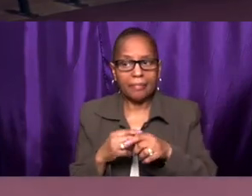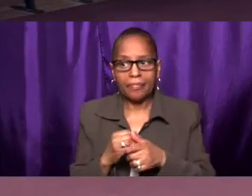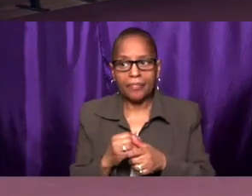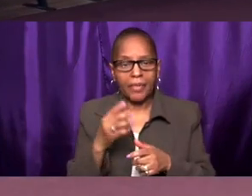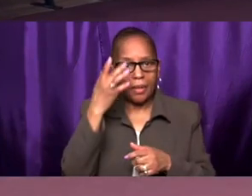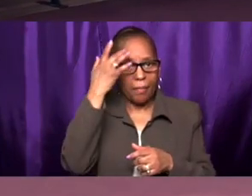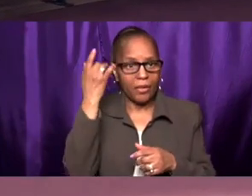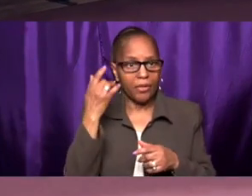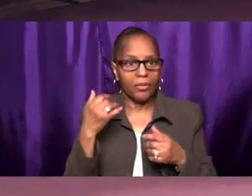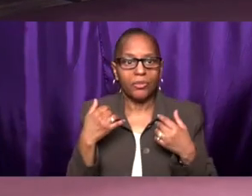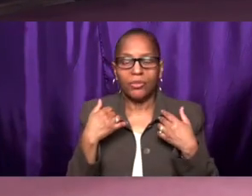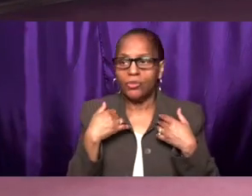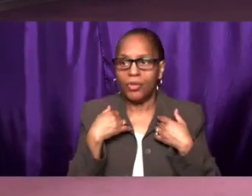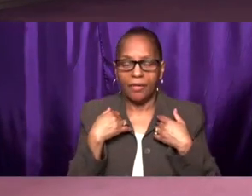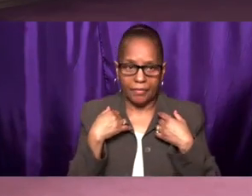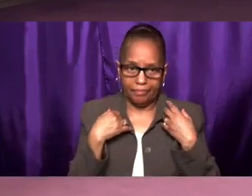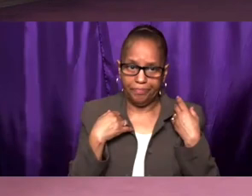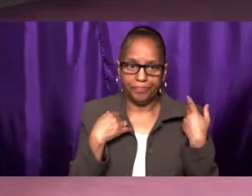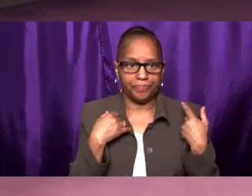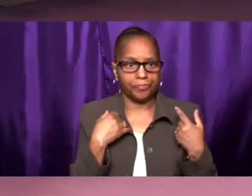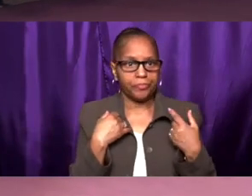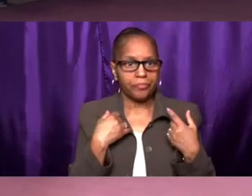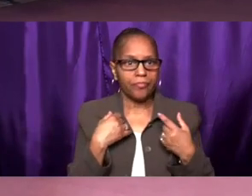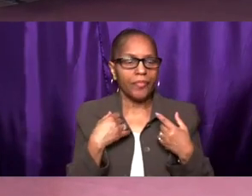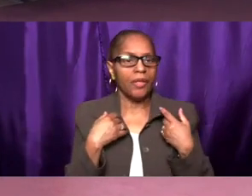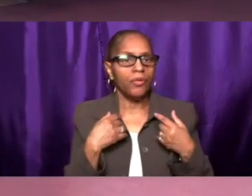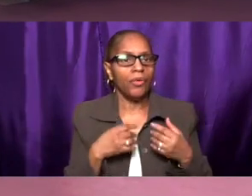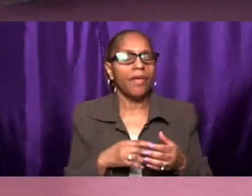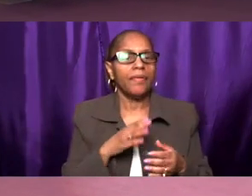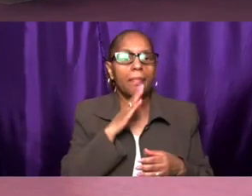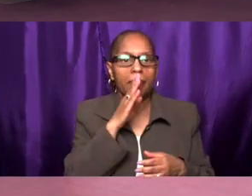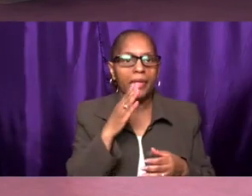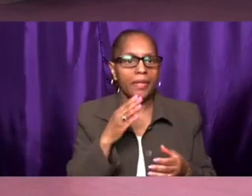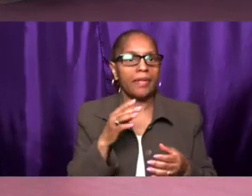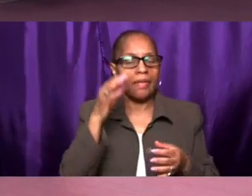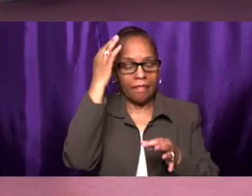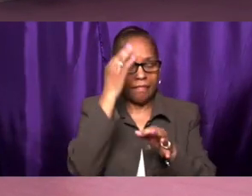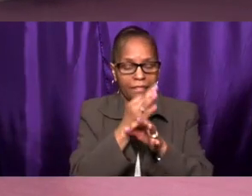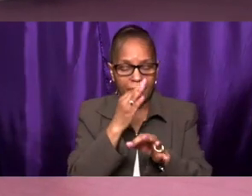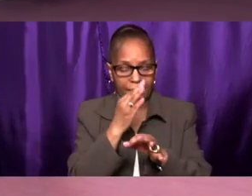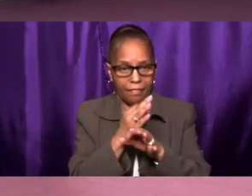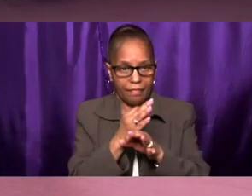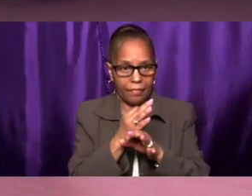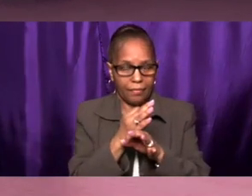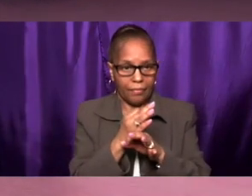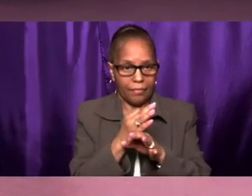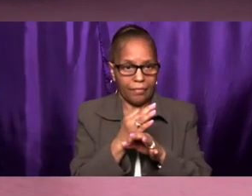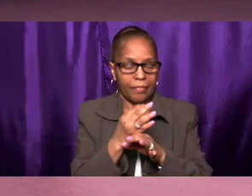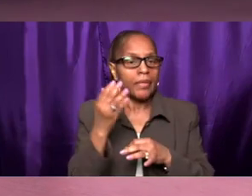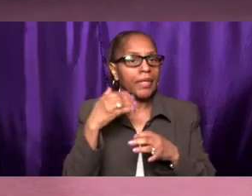is because you haven't yielded to the faith formation process yet.